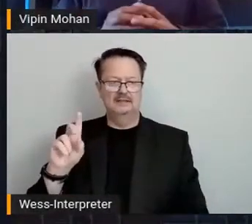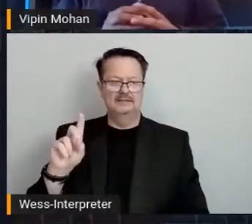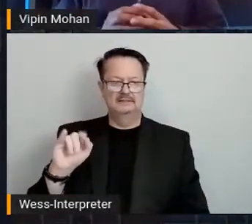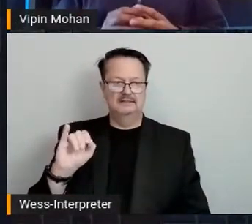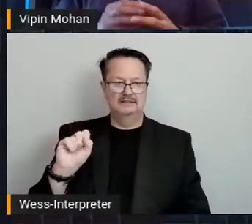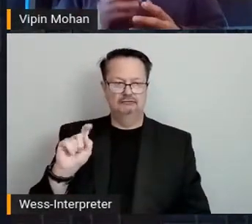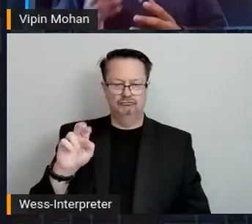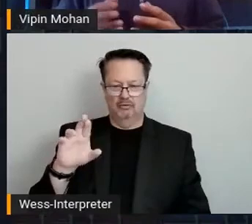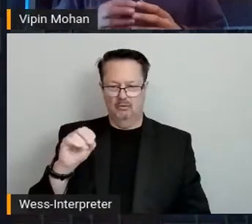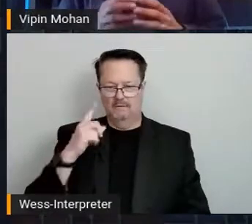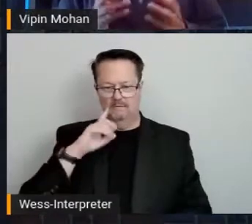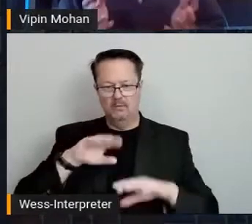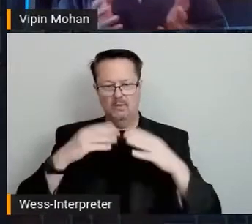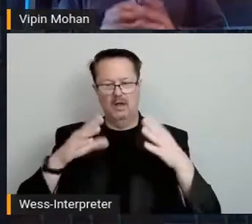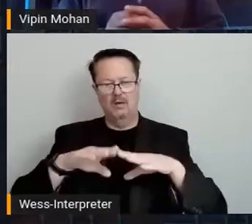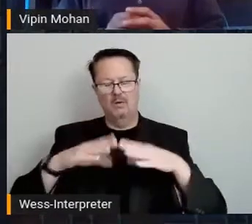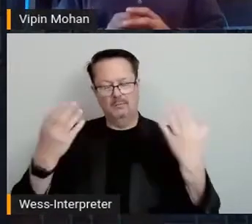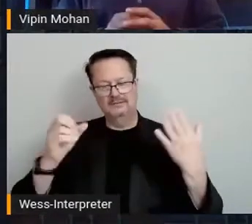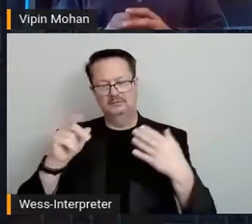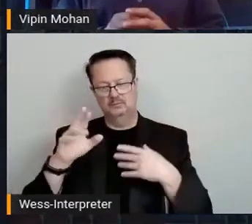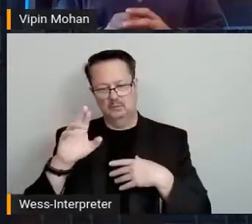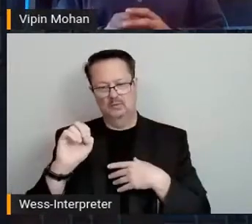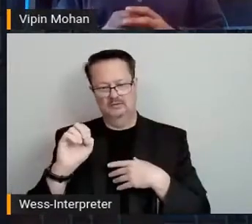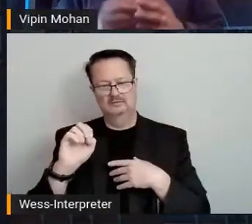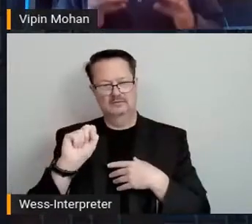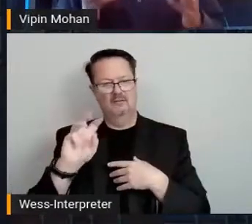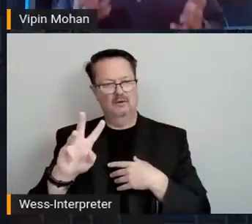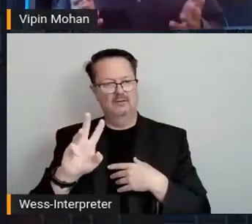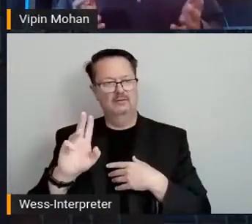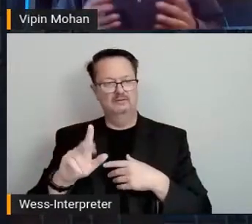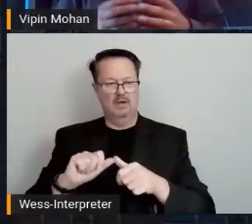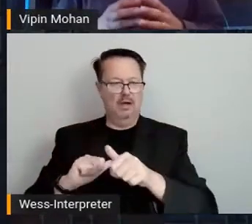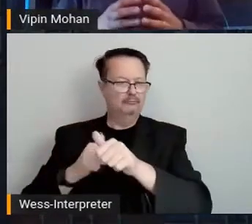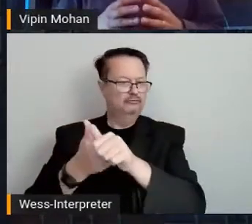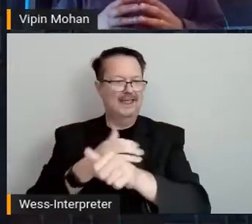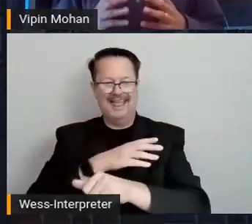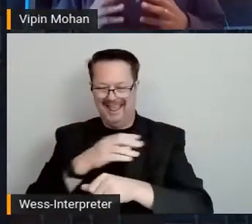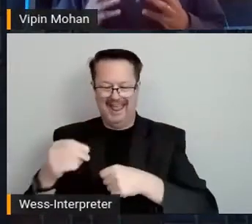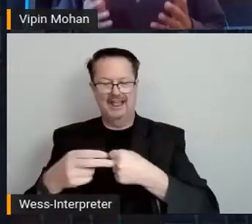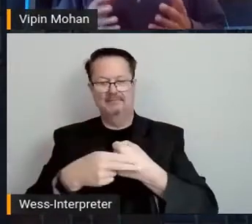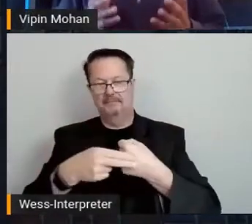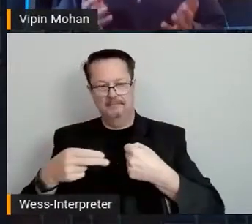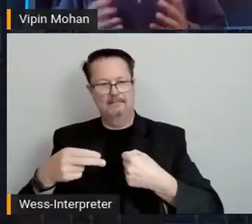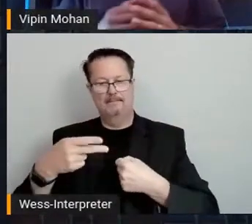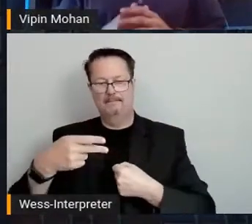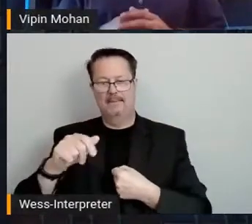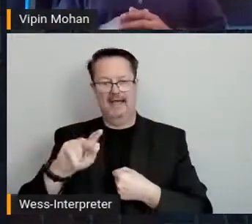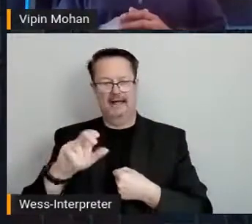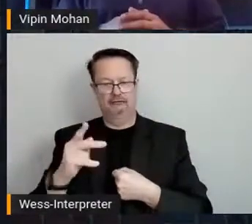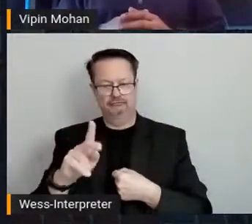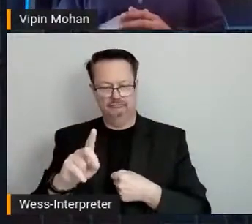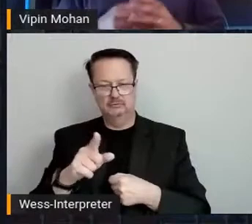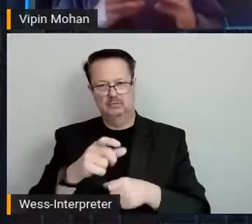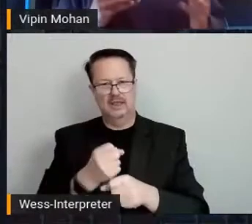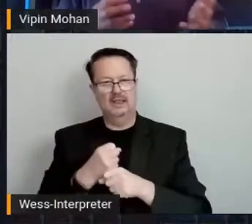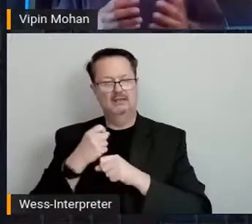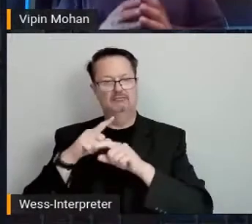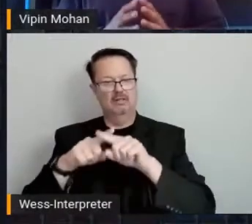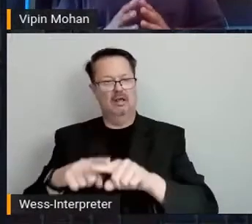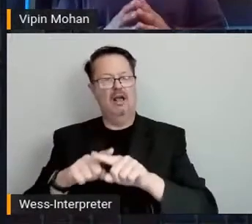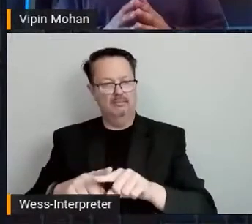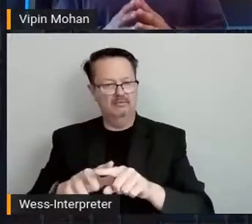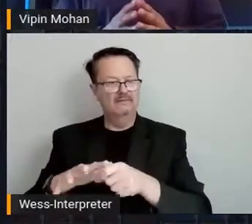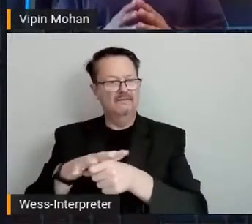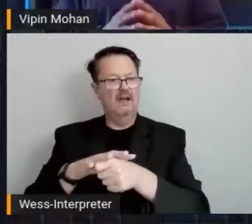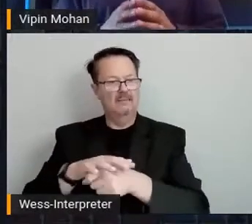source software that is up to date and patched. So you as a customer can get a reliable and secure Kubernetes environment on